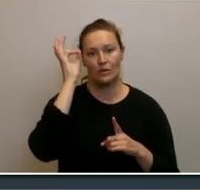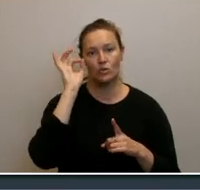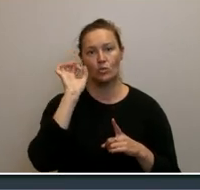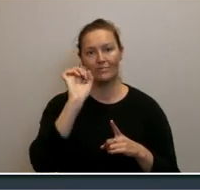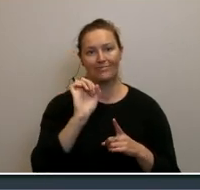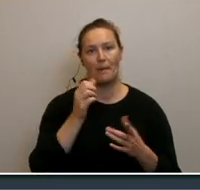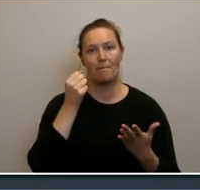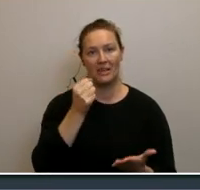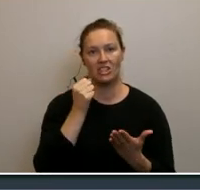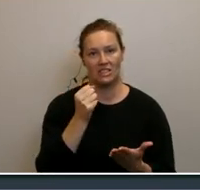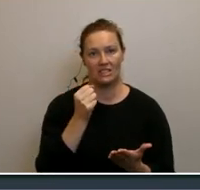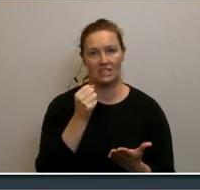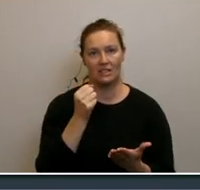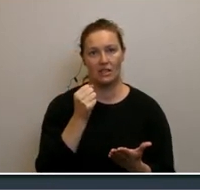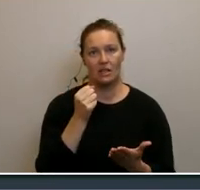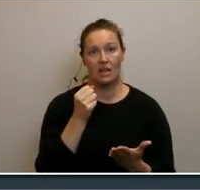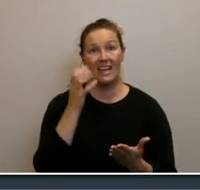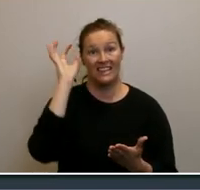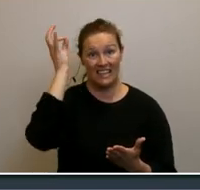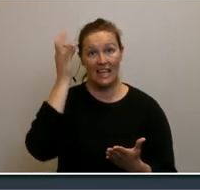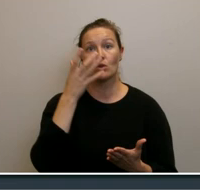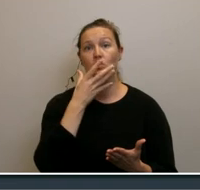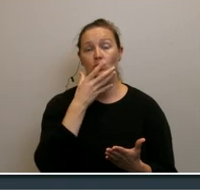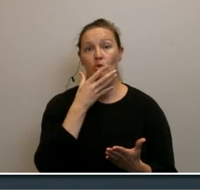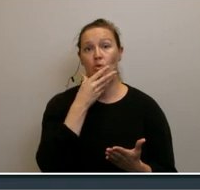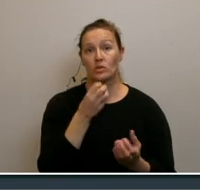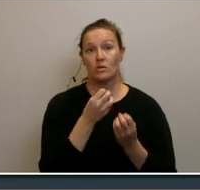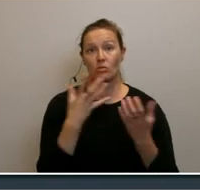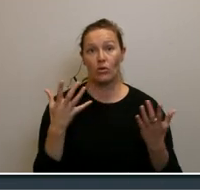council is one of the largest electricity consumers in the area.